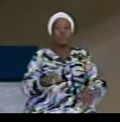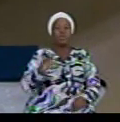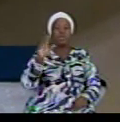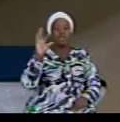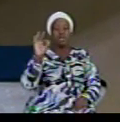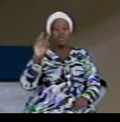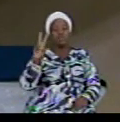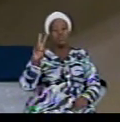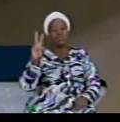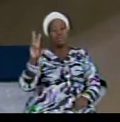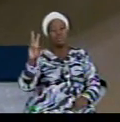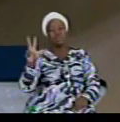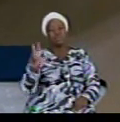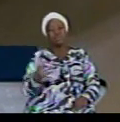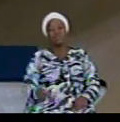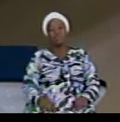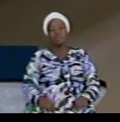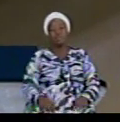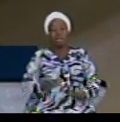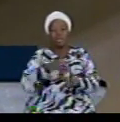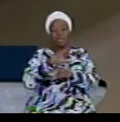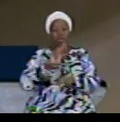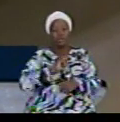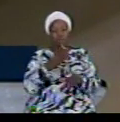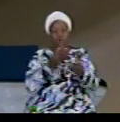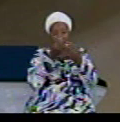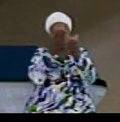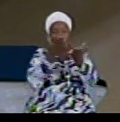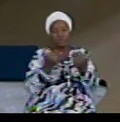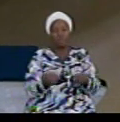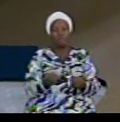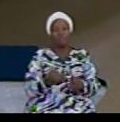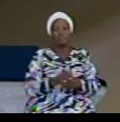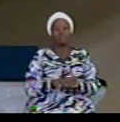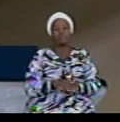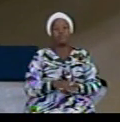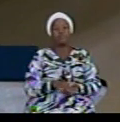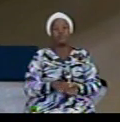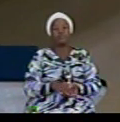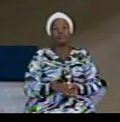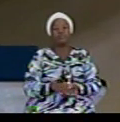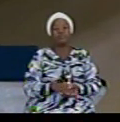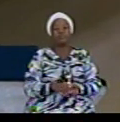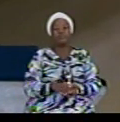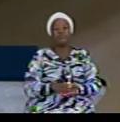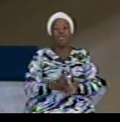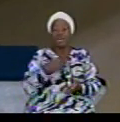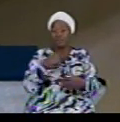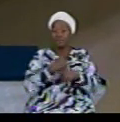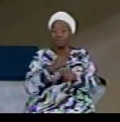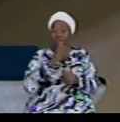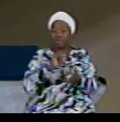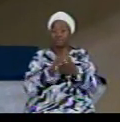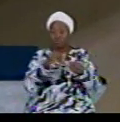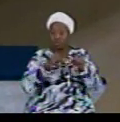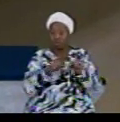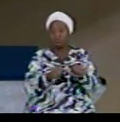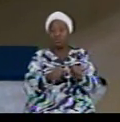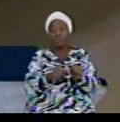+234 915 444 9263. Send us your information and make sure you continue